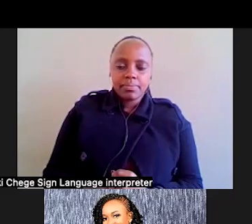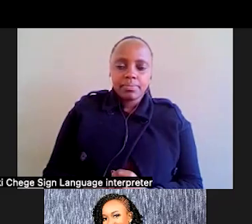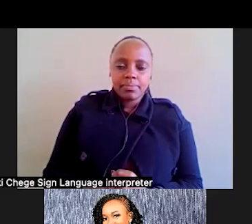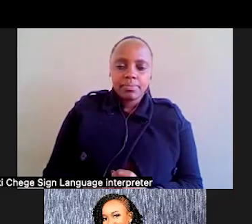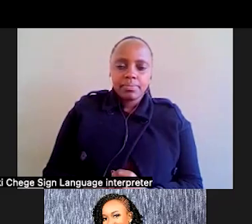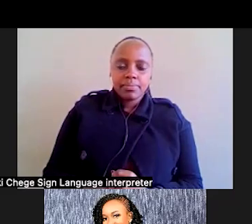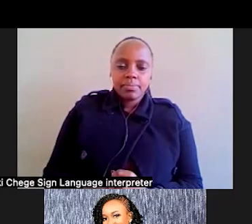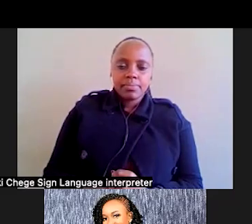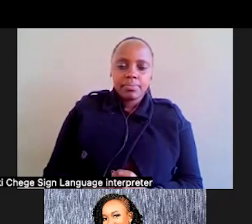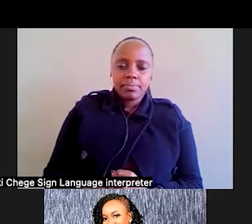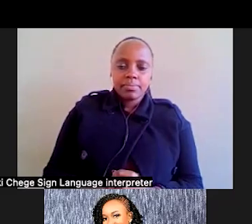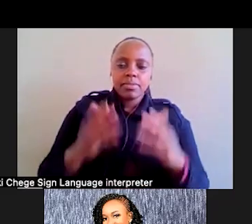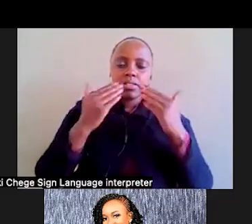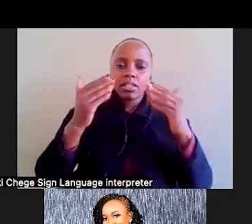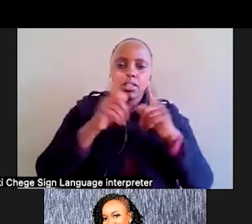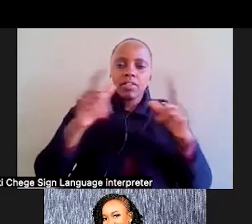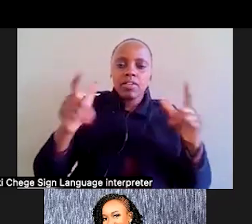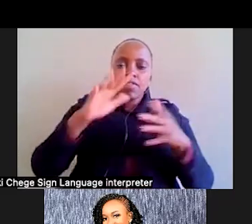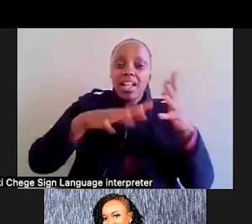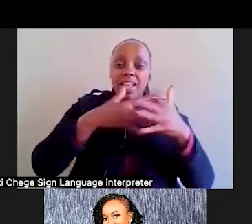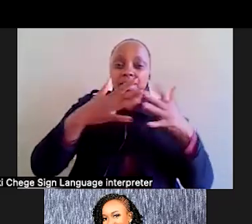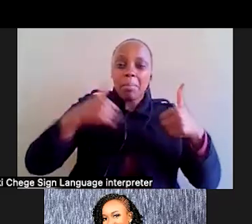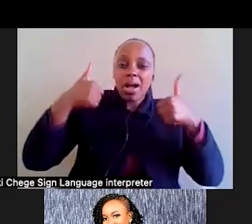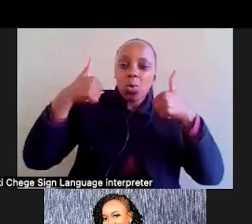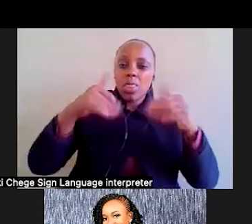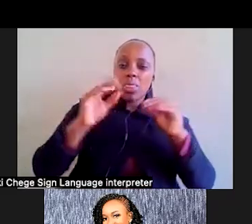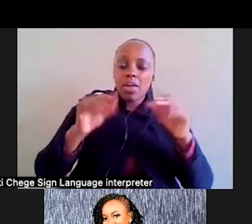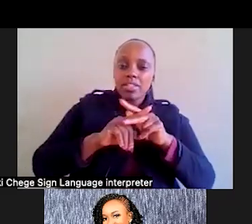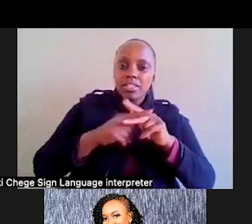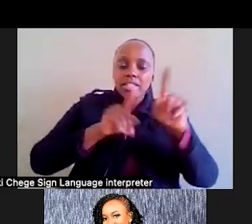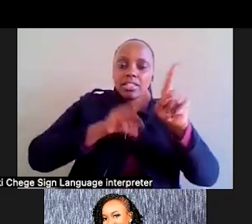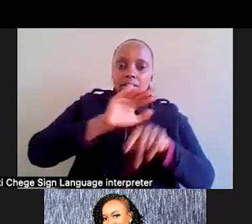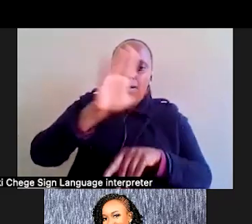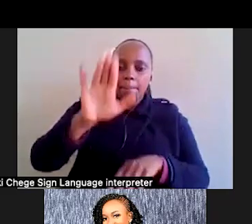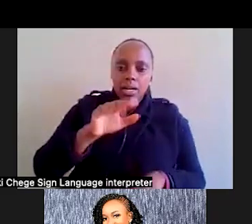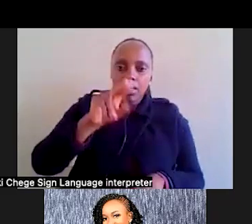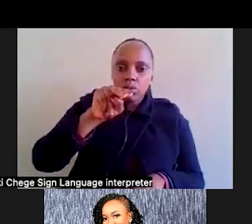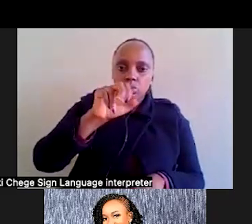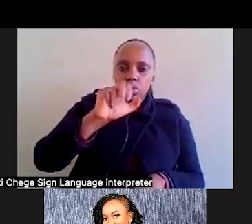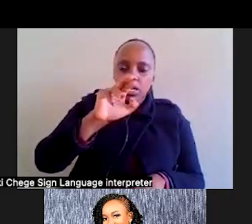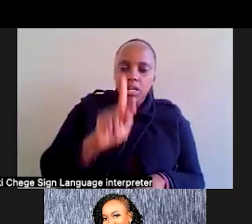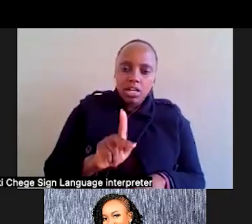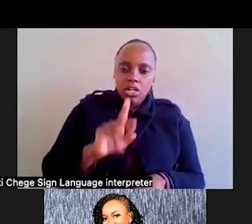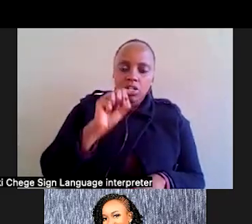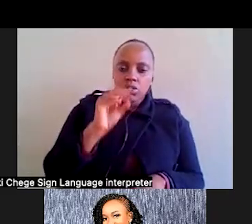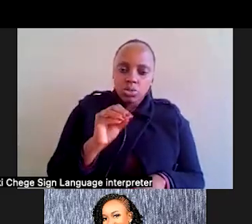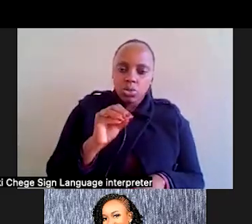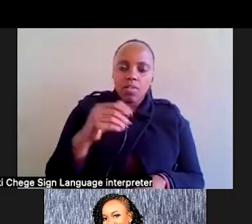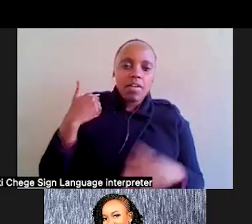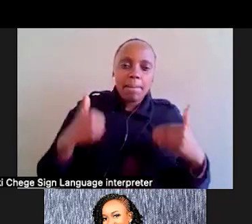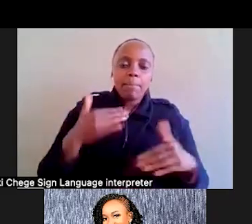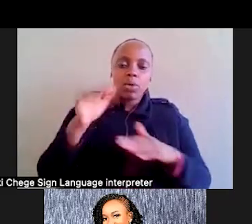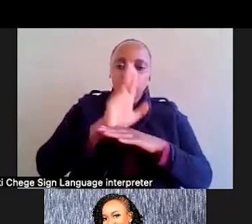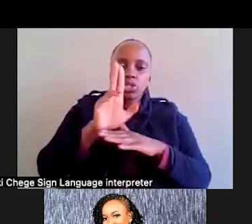Thank you very much. My network might not be stable because I've started my journey back to Narok. So I don't want to take